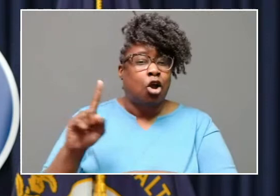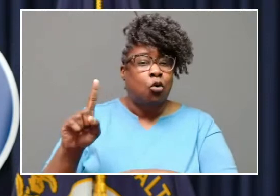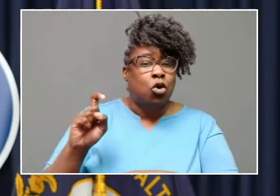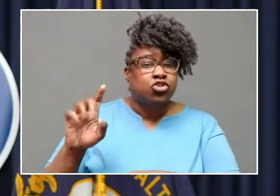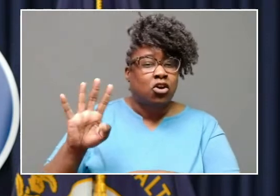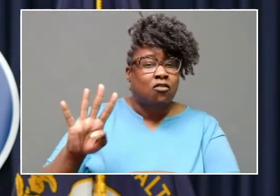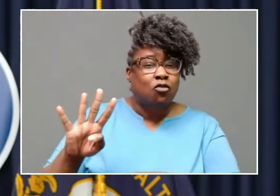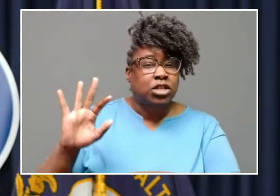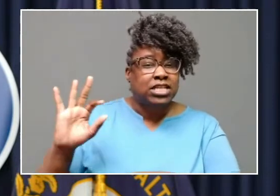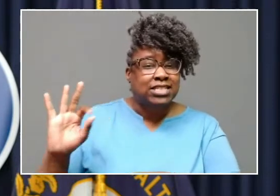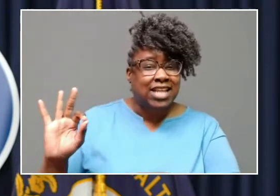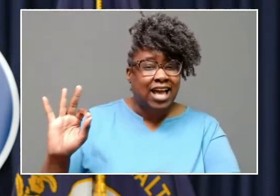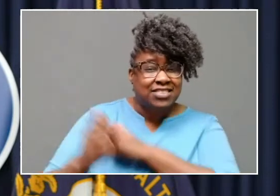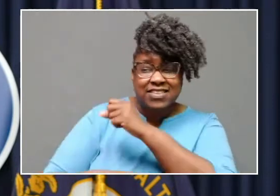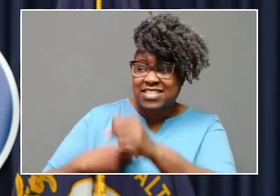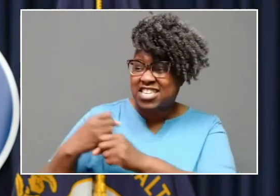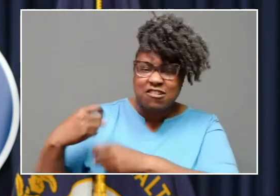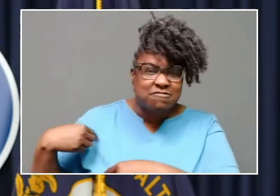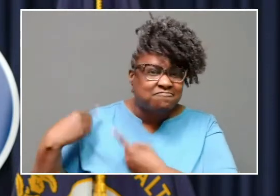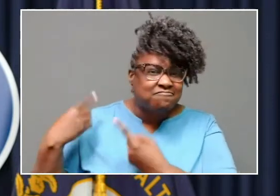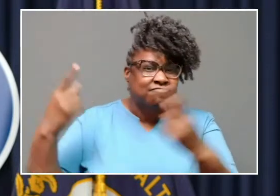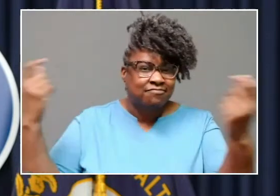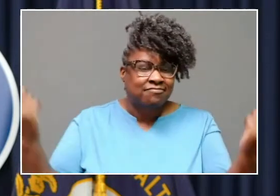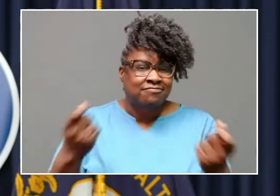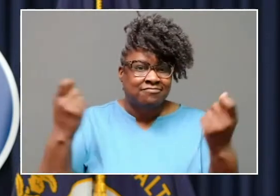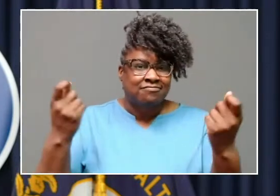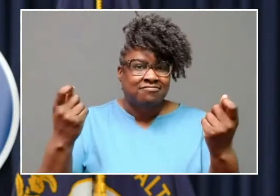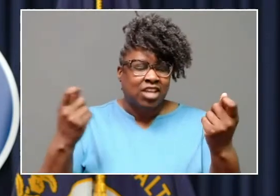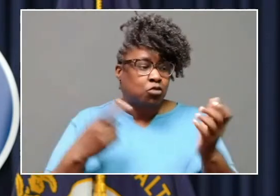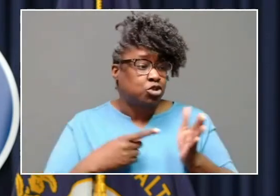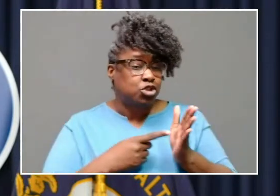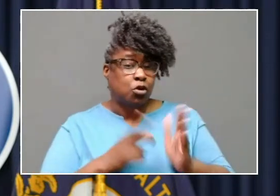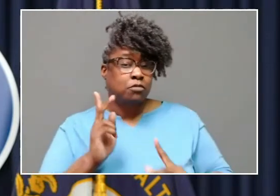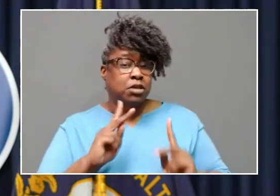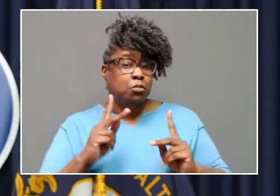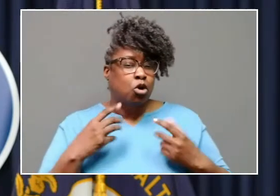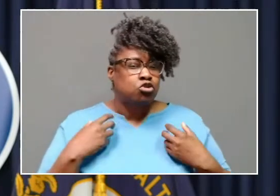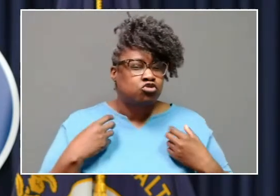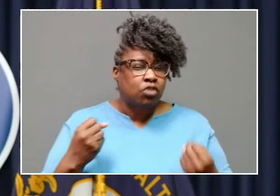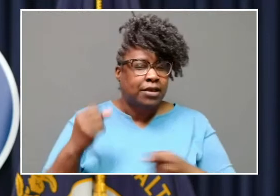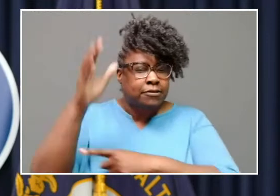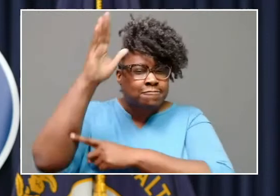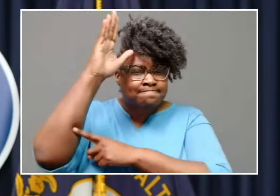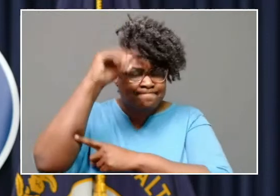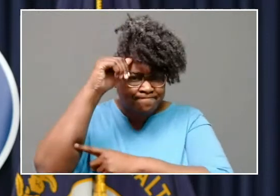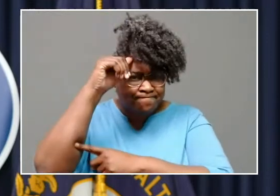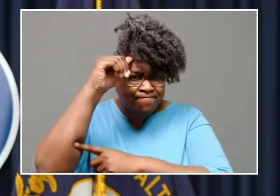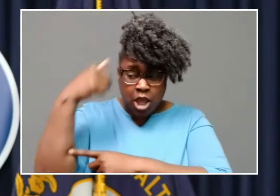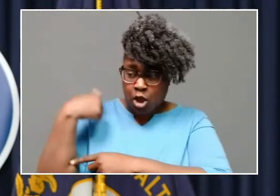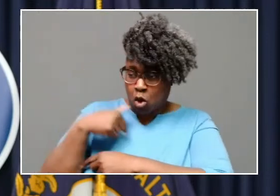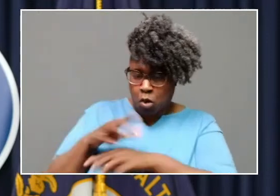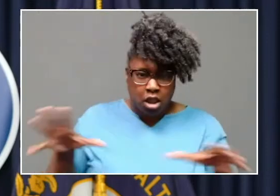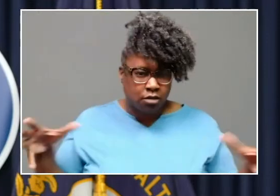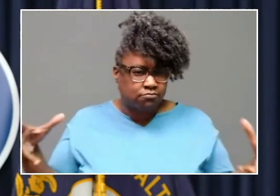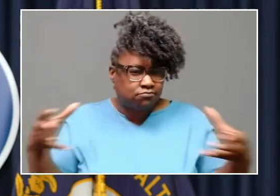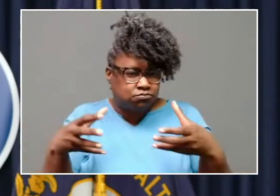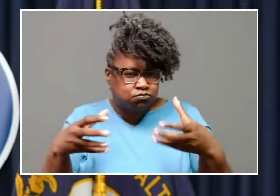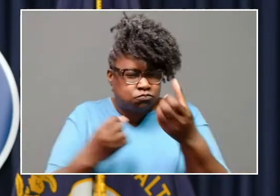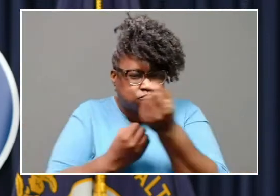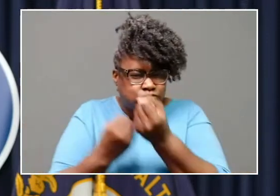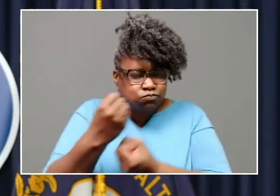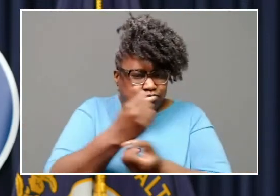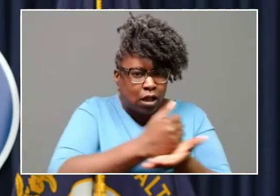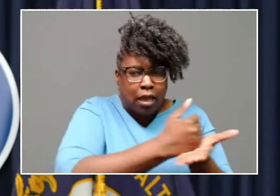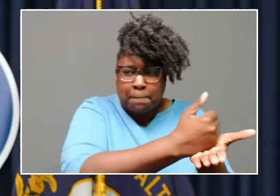running, and we'll be showcasing the strength and resilience of our people, how we've come together to help each other out time and time again, no matter